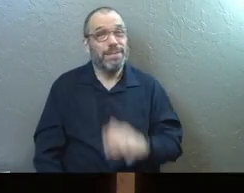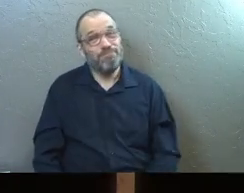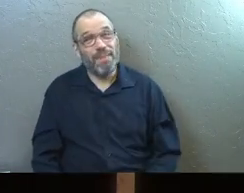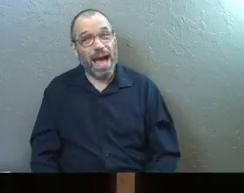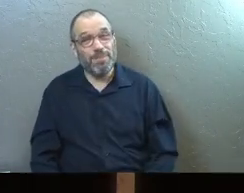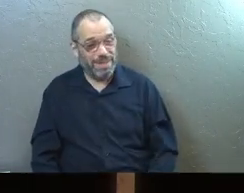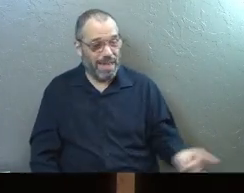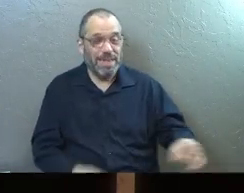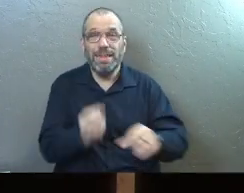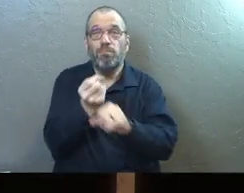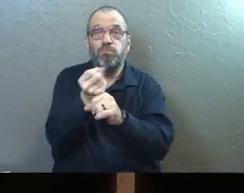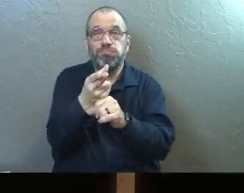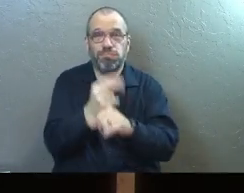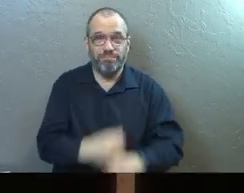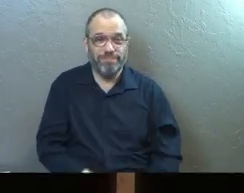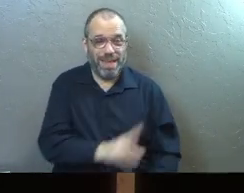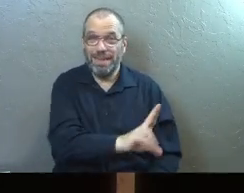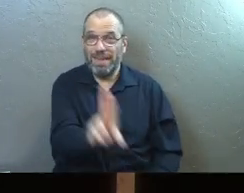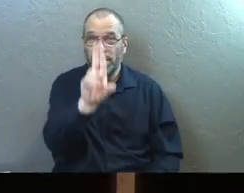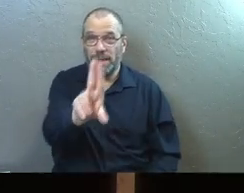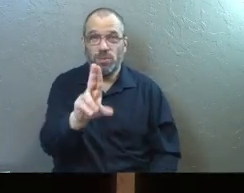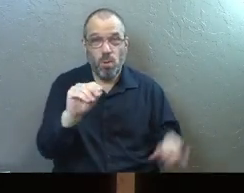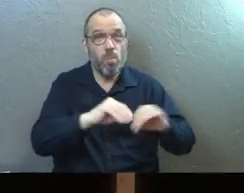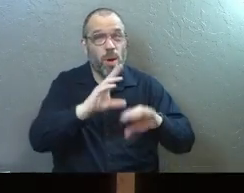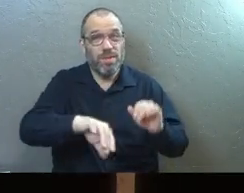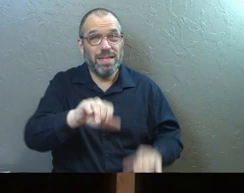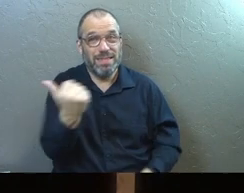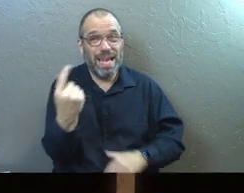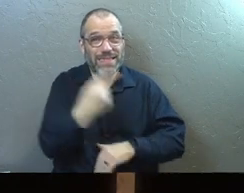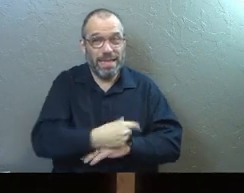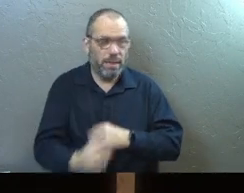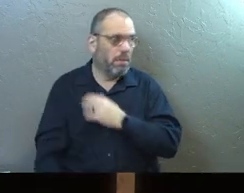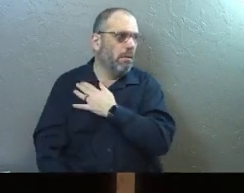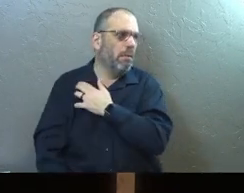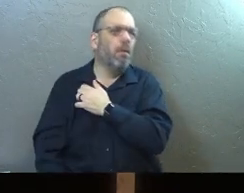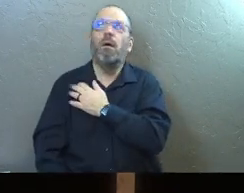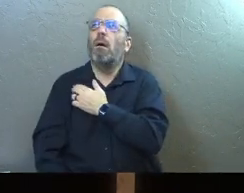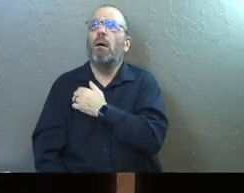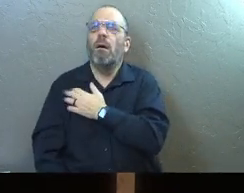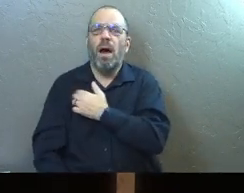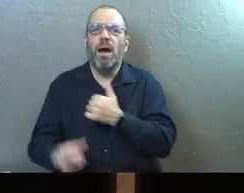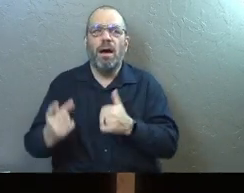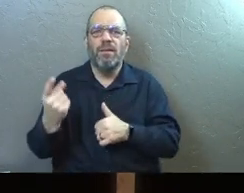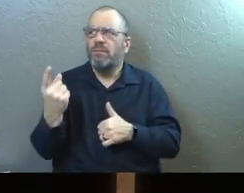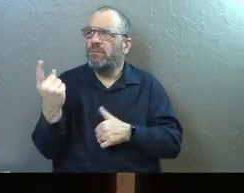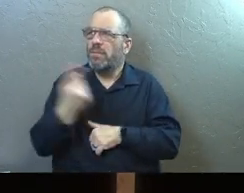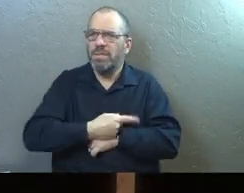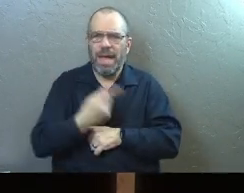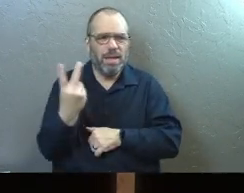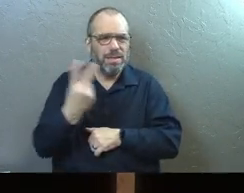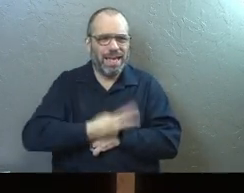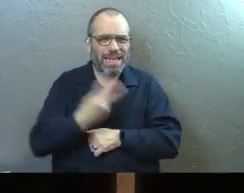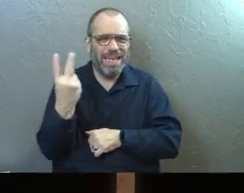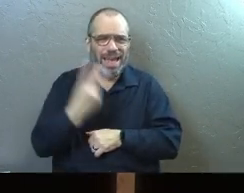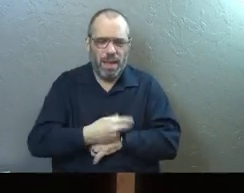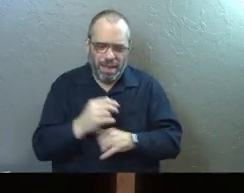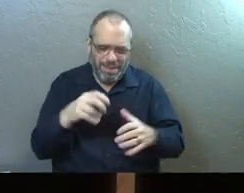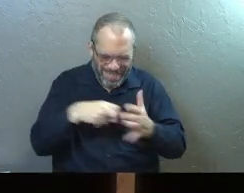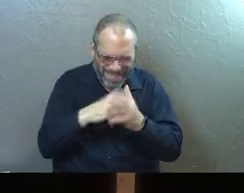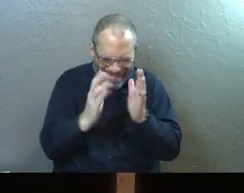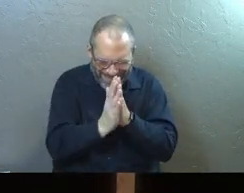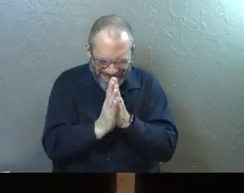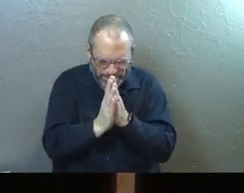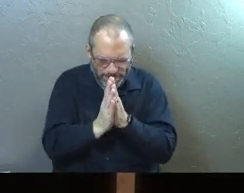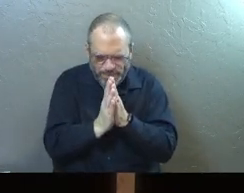I'm guessing they got you beat. Right? You just got to wonder for a second, like on day two or day three, did anybody like, God, you